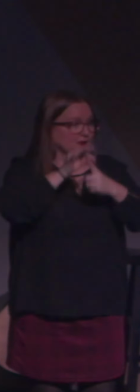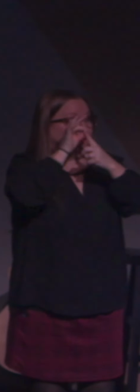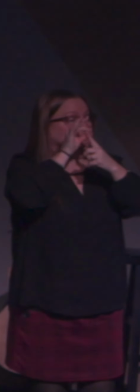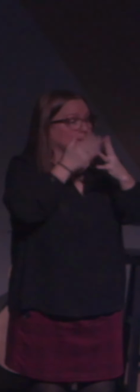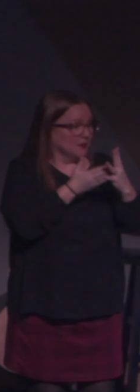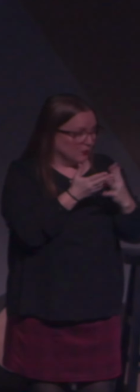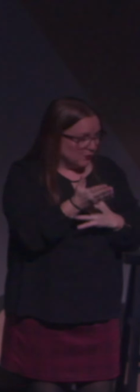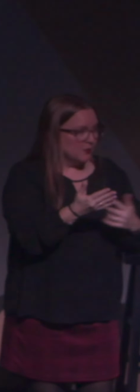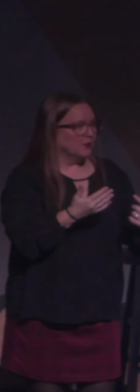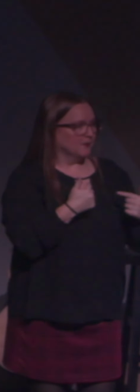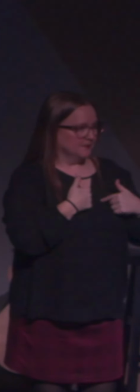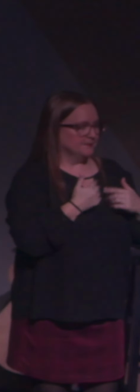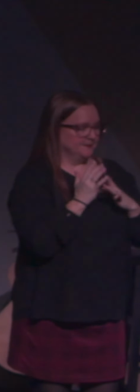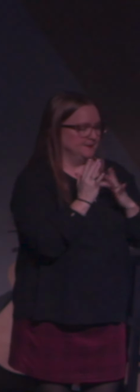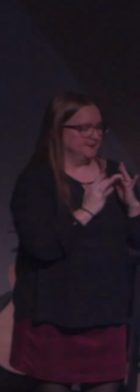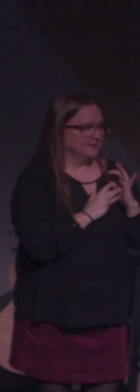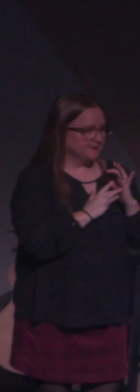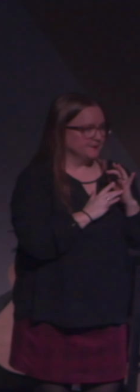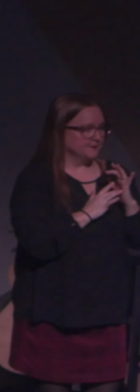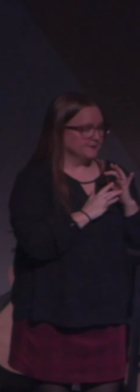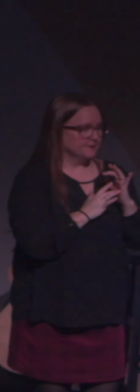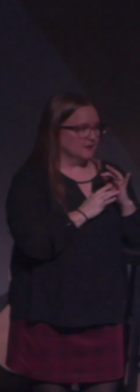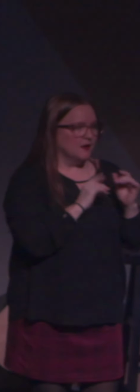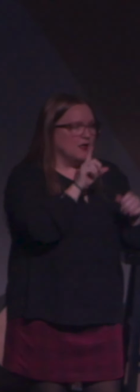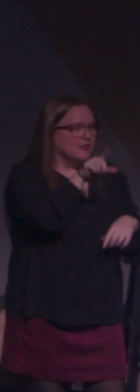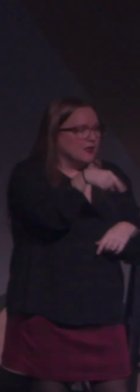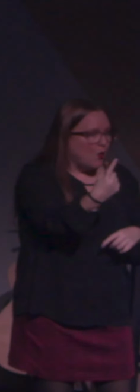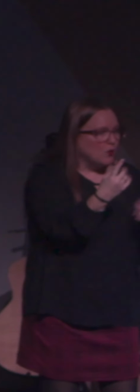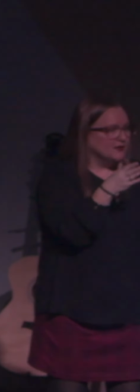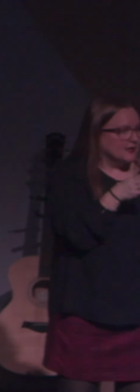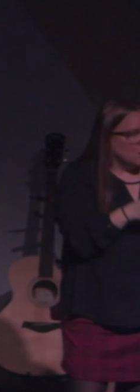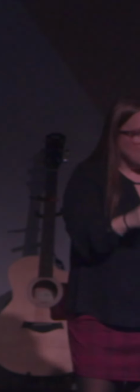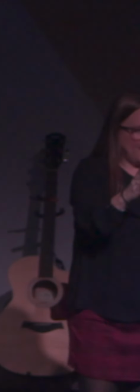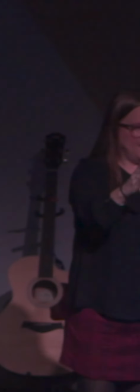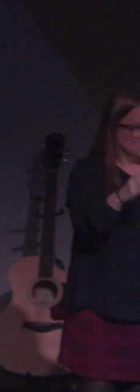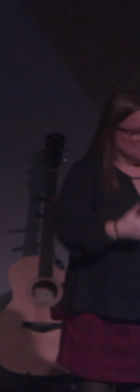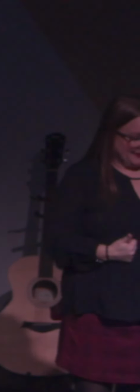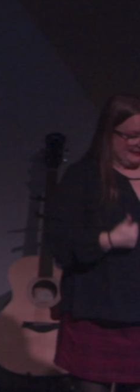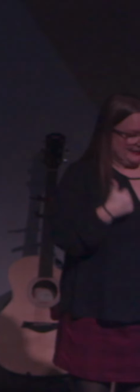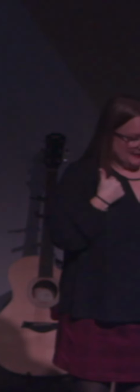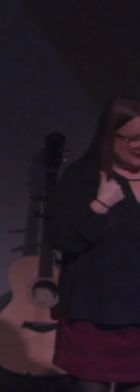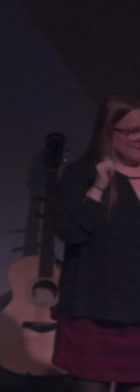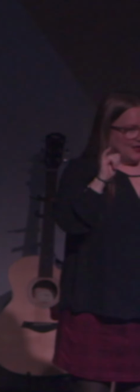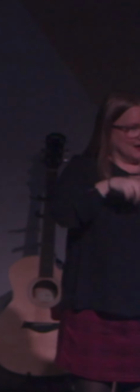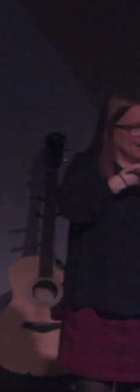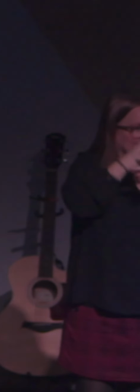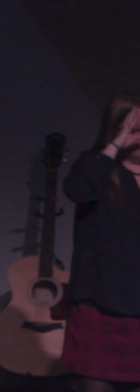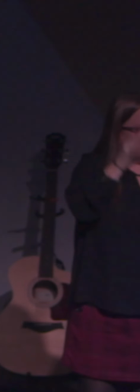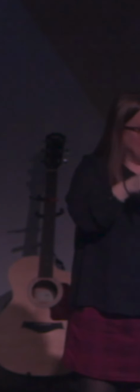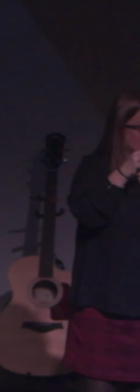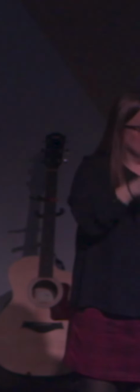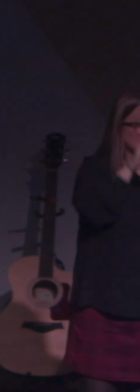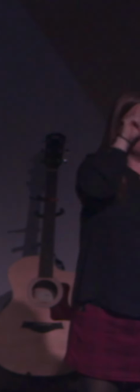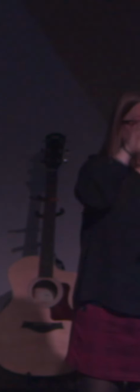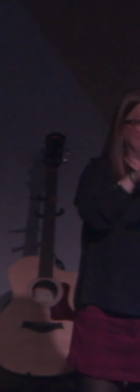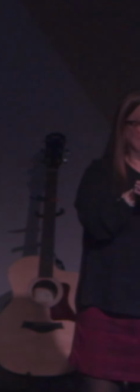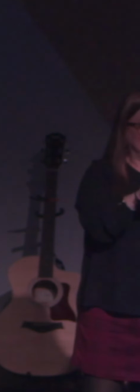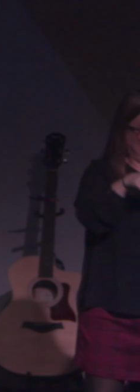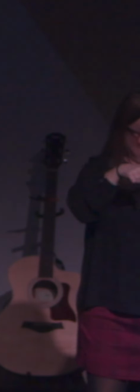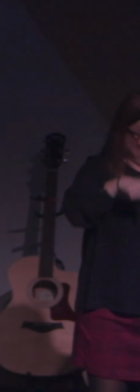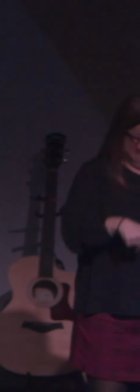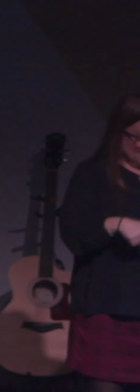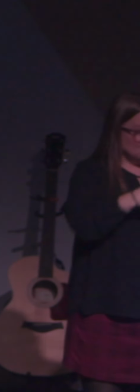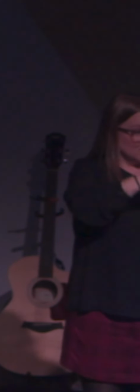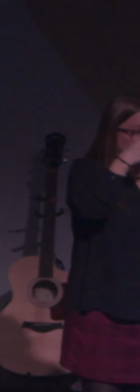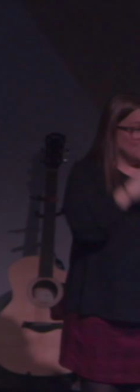me. The only way to live this kind of life of faith is to believe that this is not our final